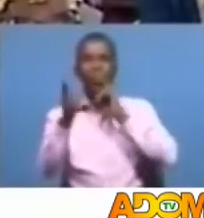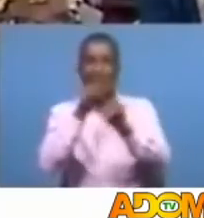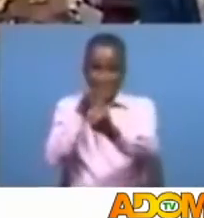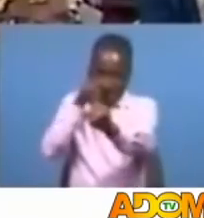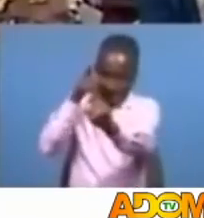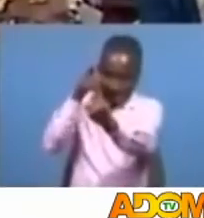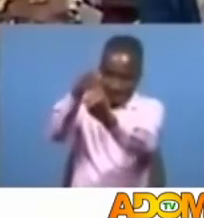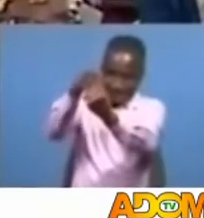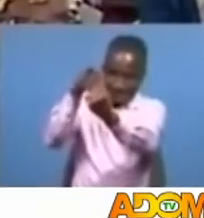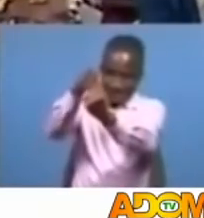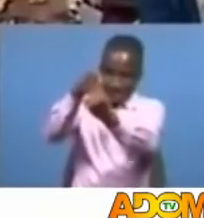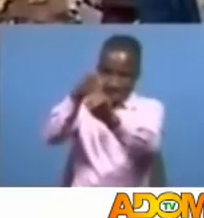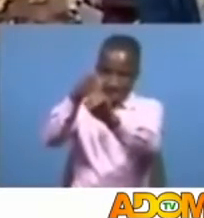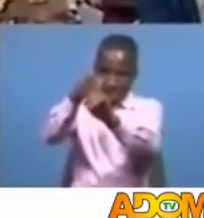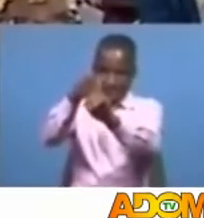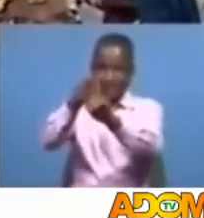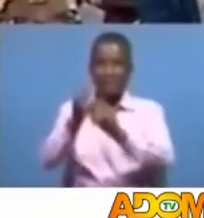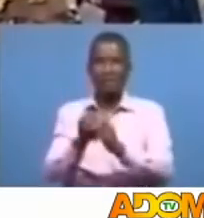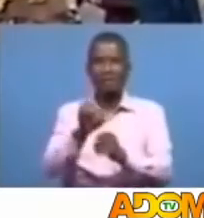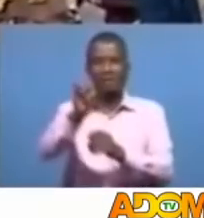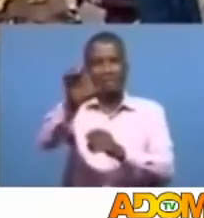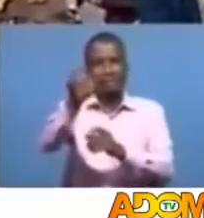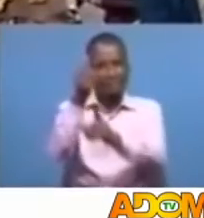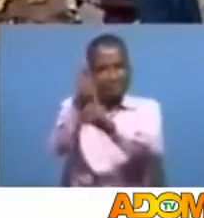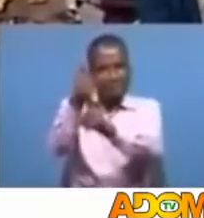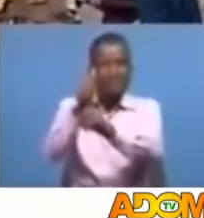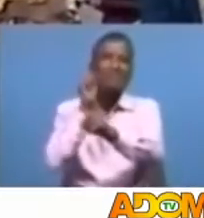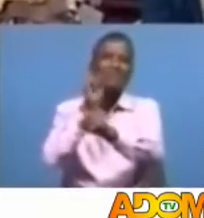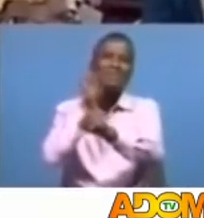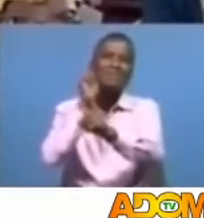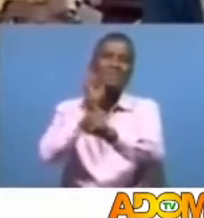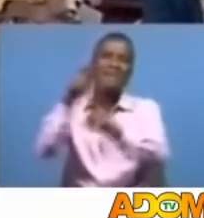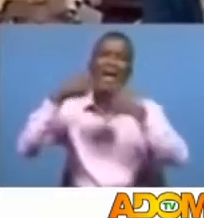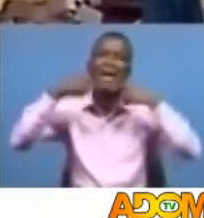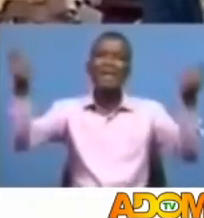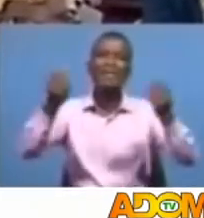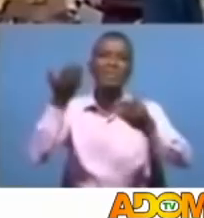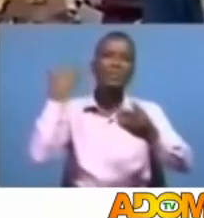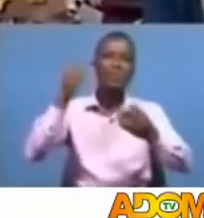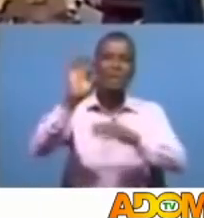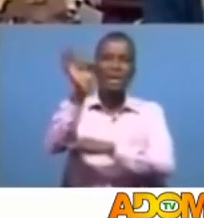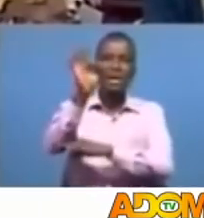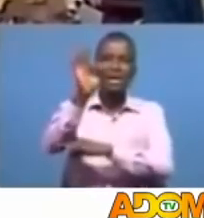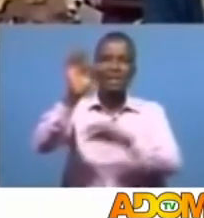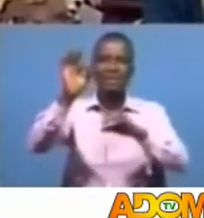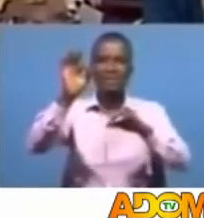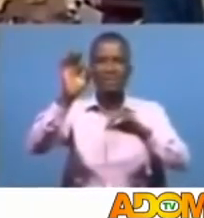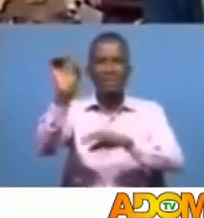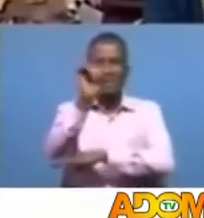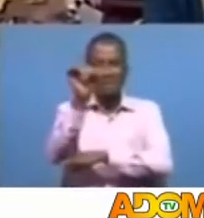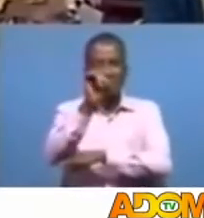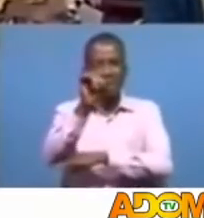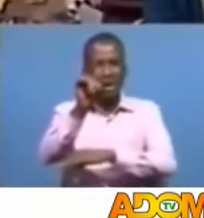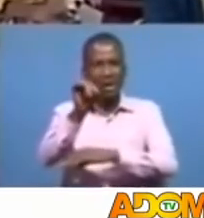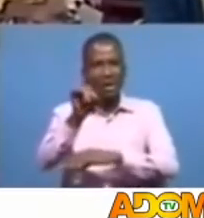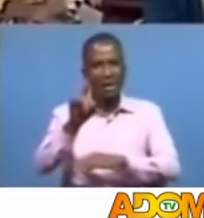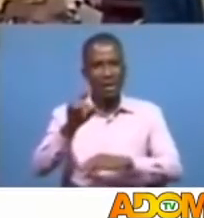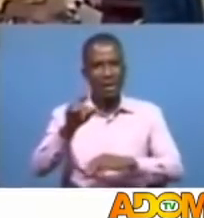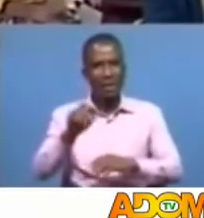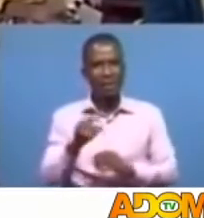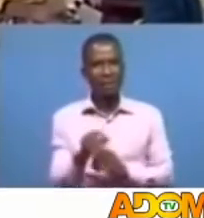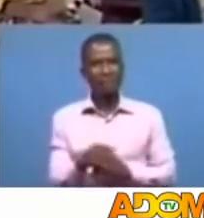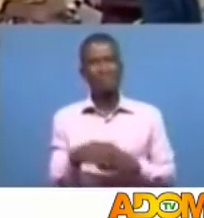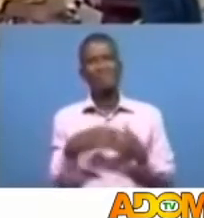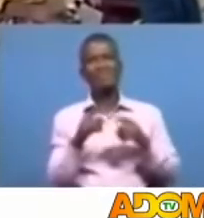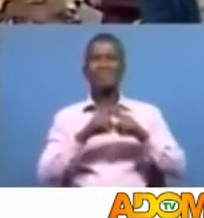issues. The heart of this case is about her declaration. But these are the questions. And then your lordships go